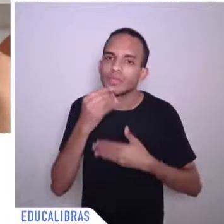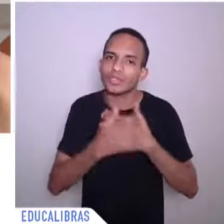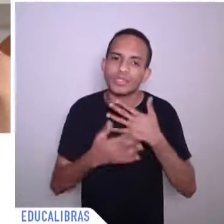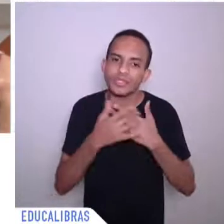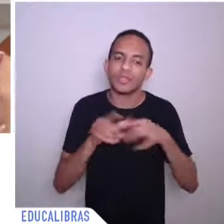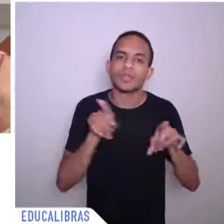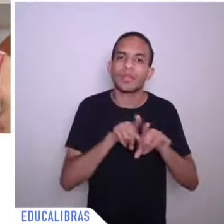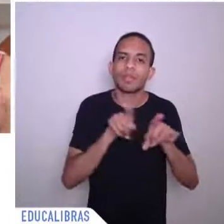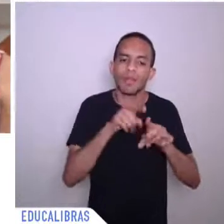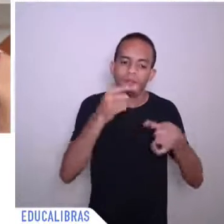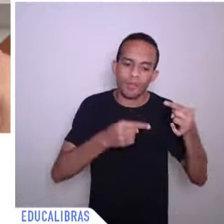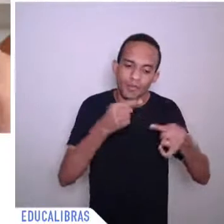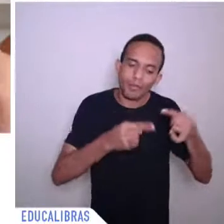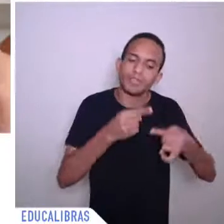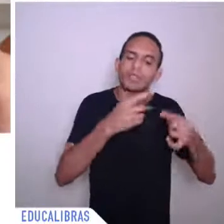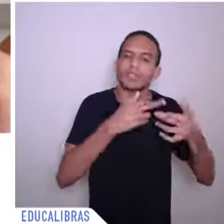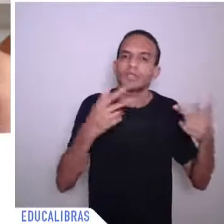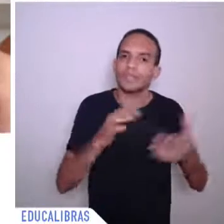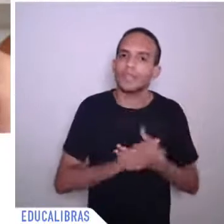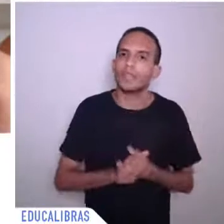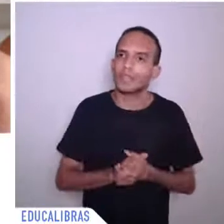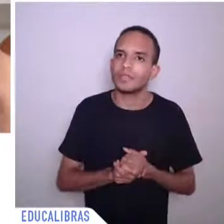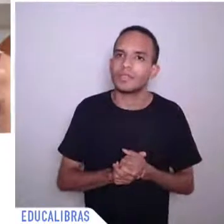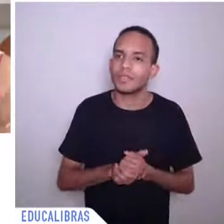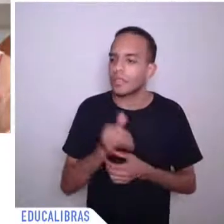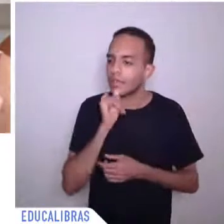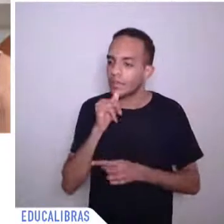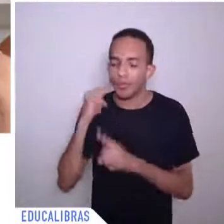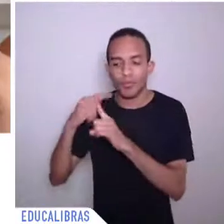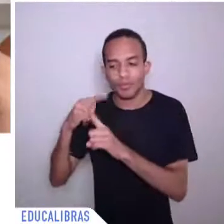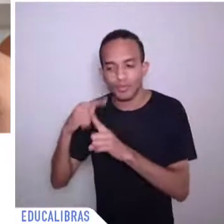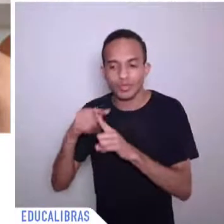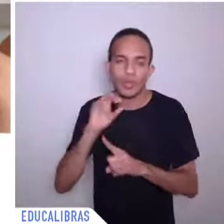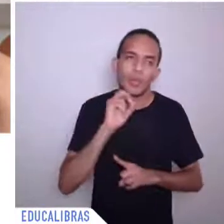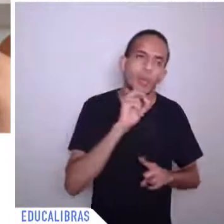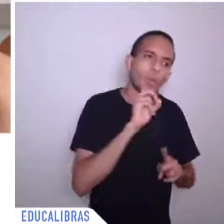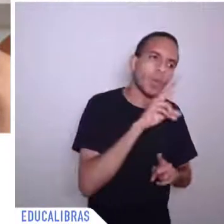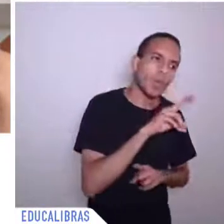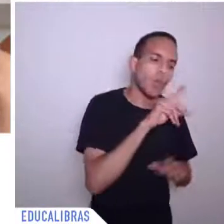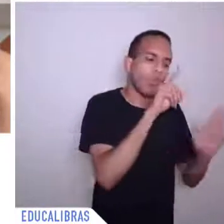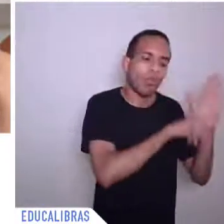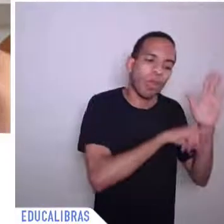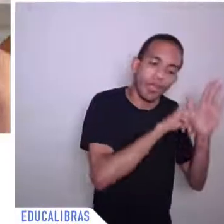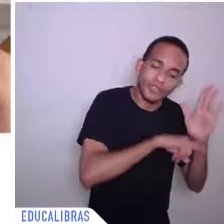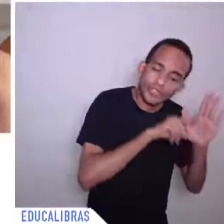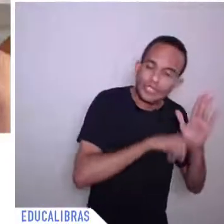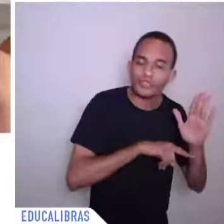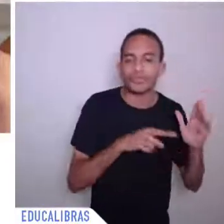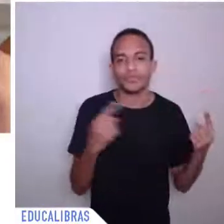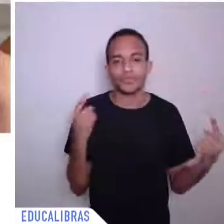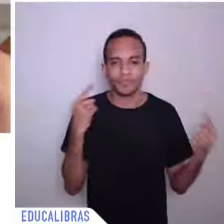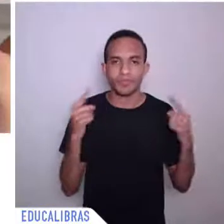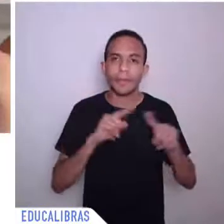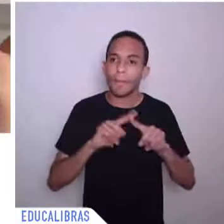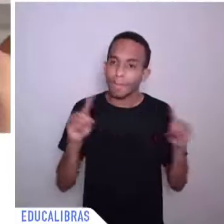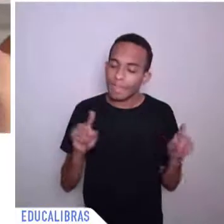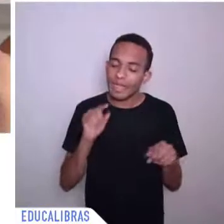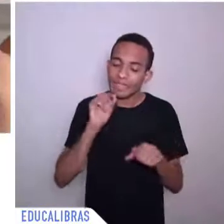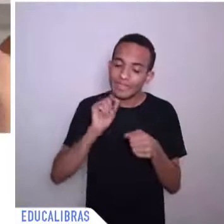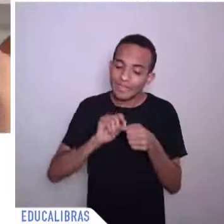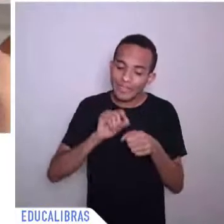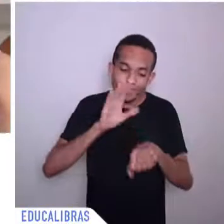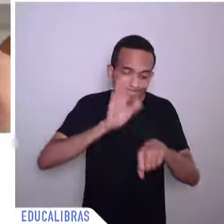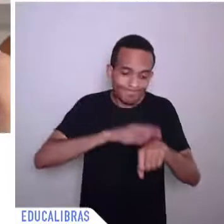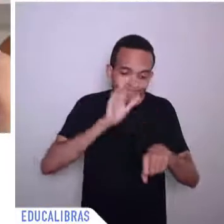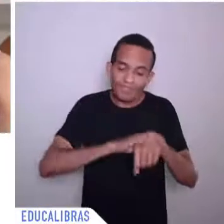digital environment and the political possibilities, whether they are good or bad as